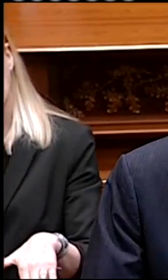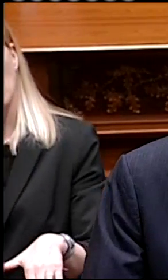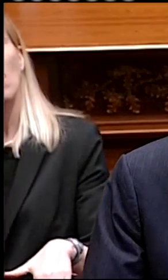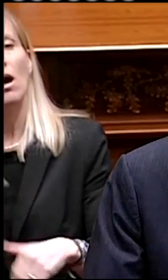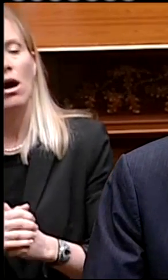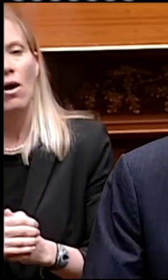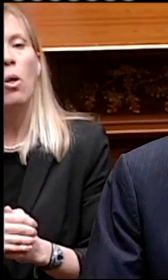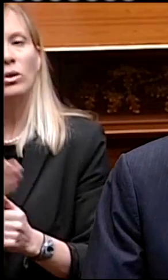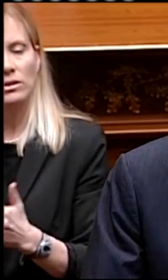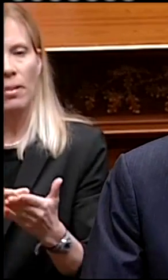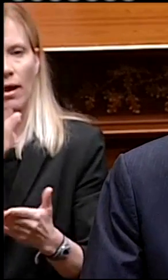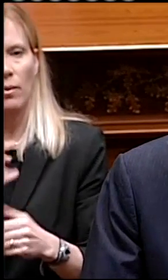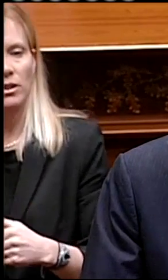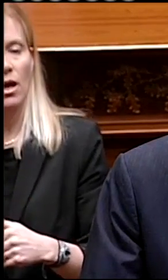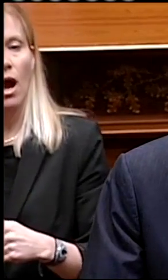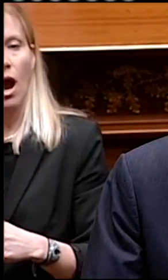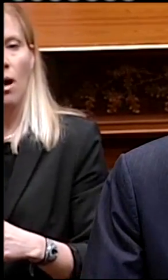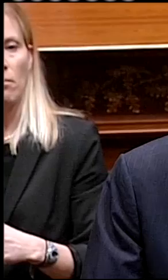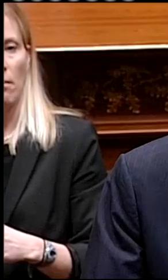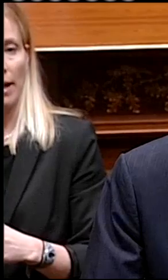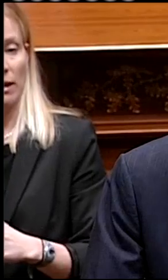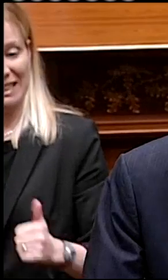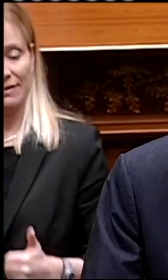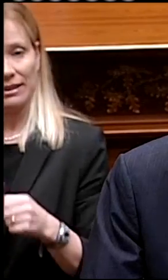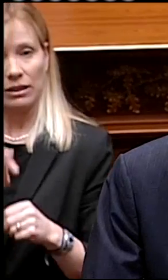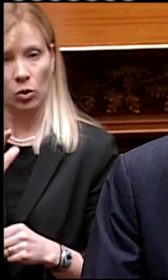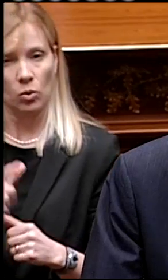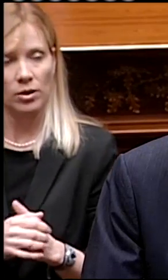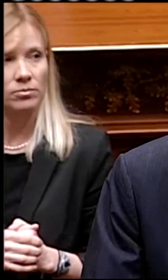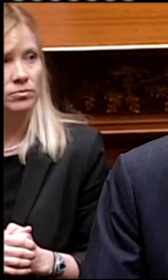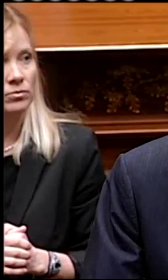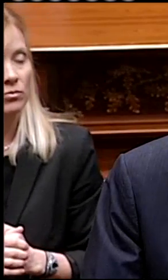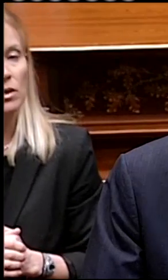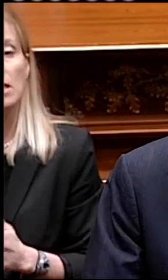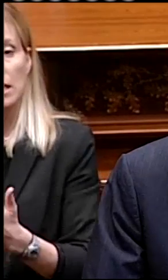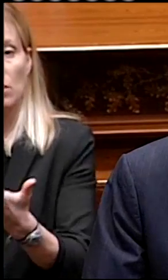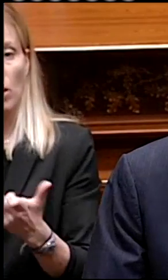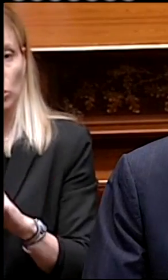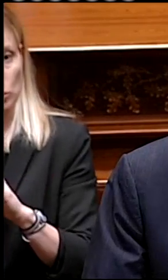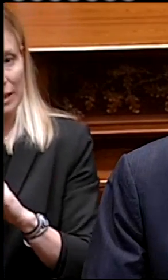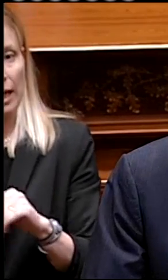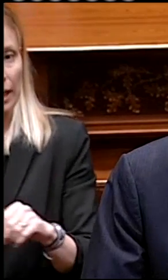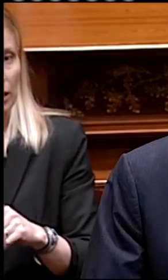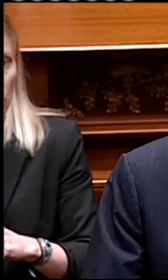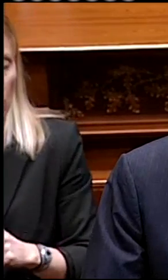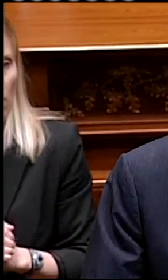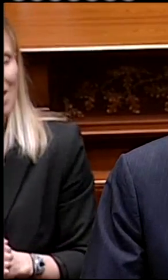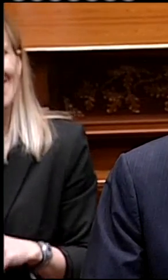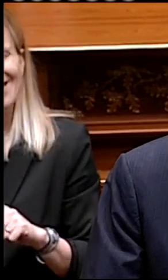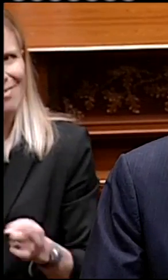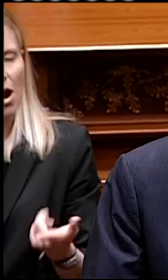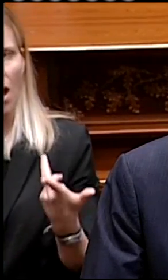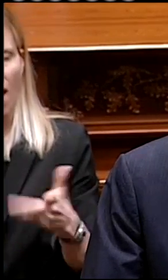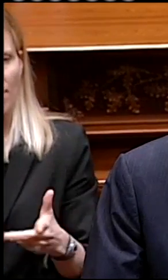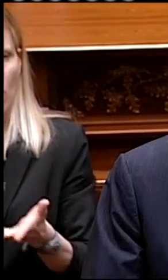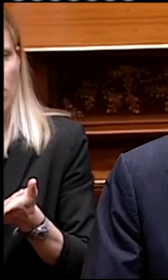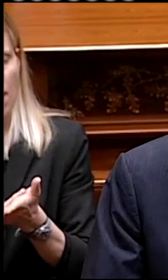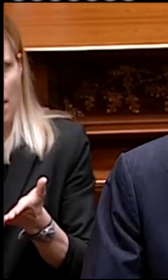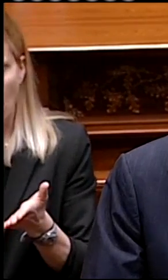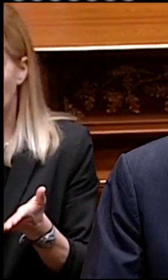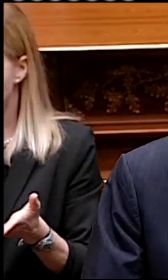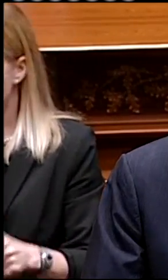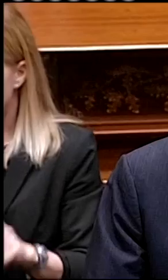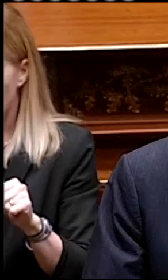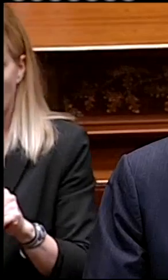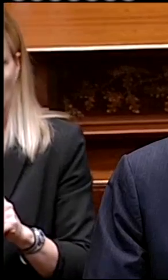ones. Michael lives in Illinois, and he wants to stay here. But after getting laid off, he